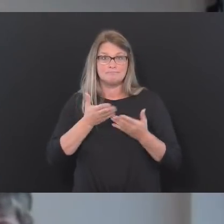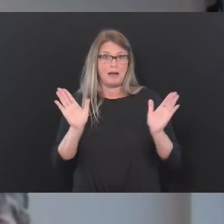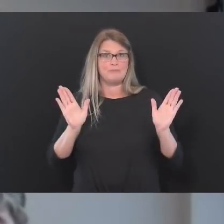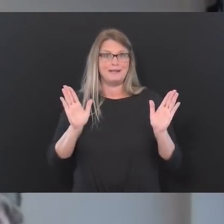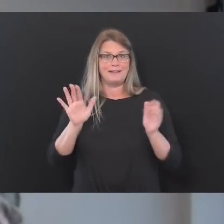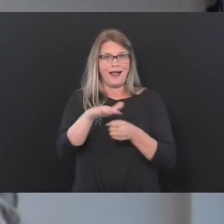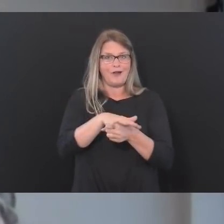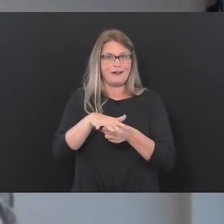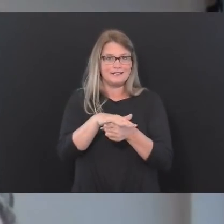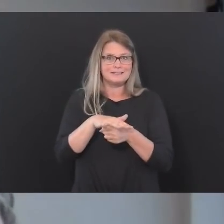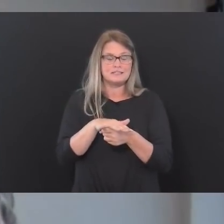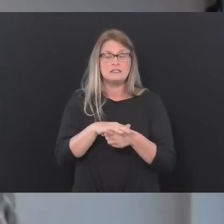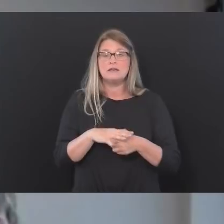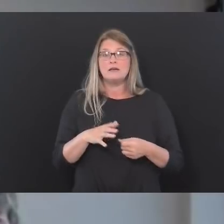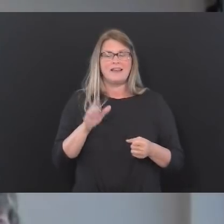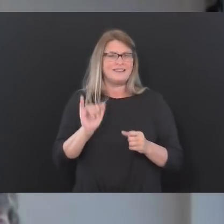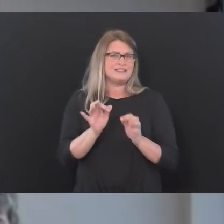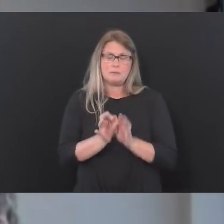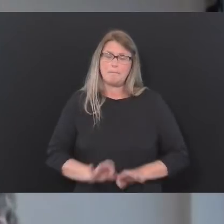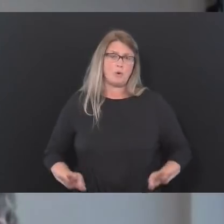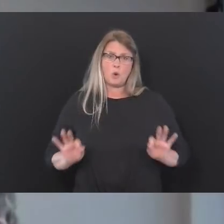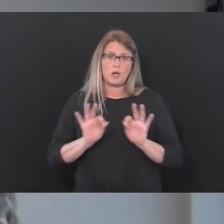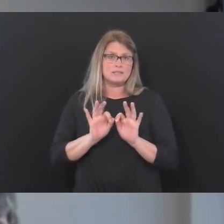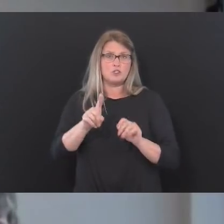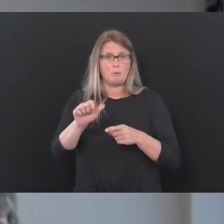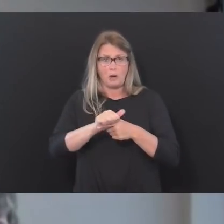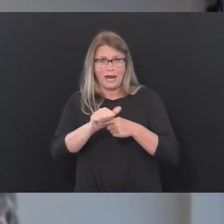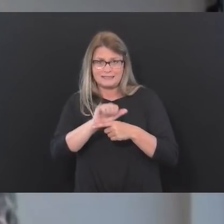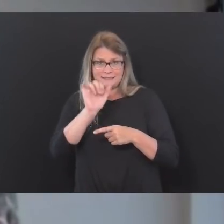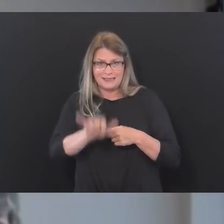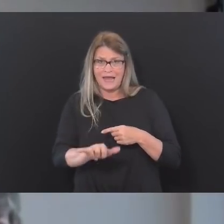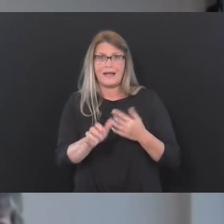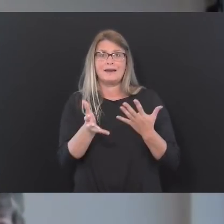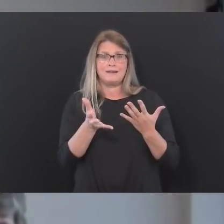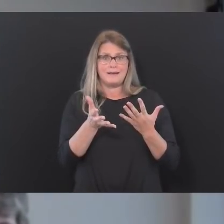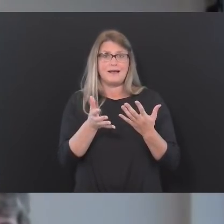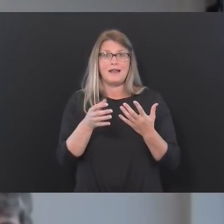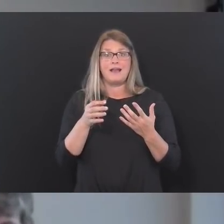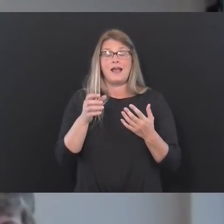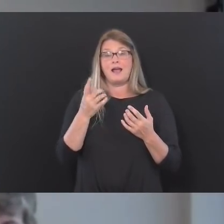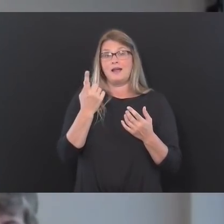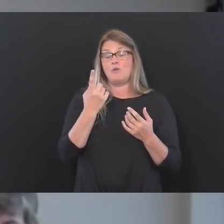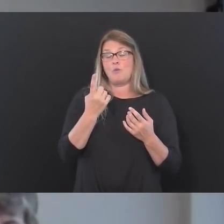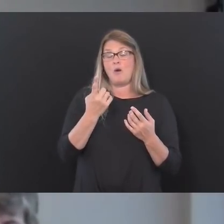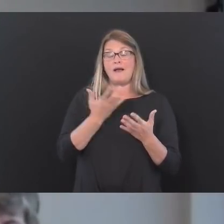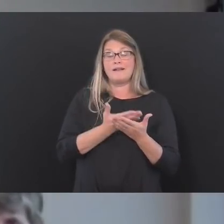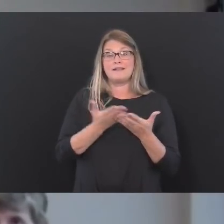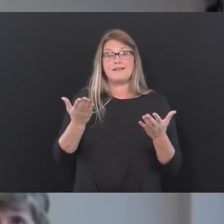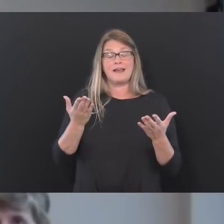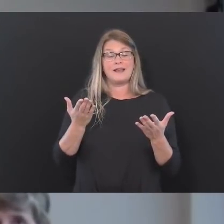important that we keep doing that. We can give some practical examples of that. I mean, the one I'll share today in terms of